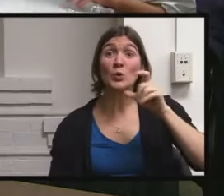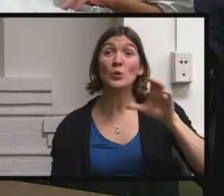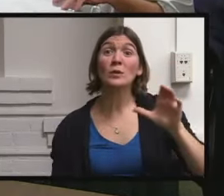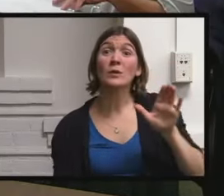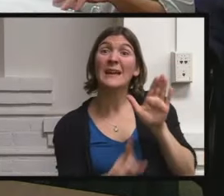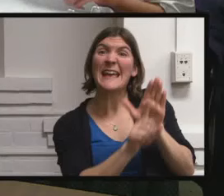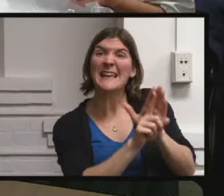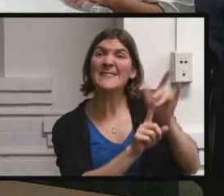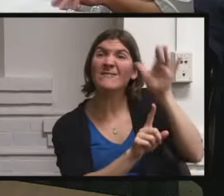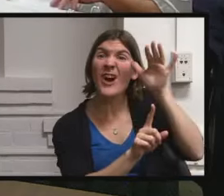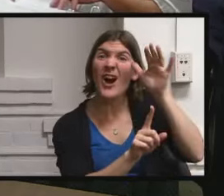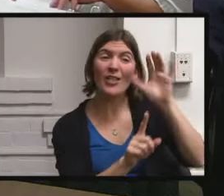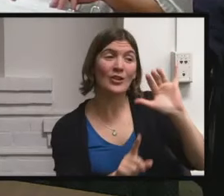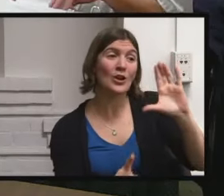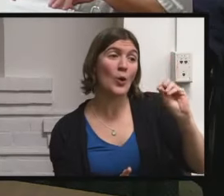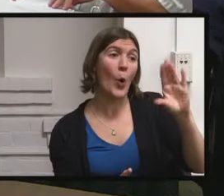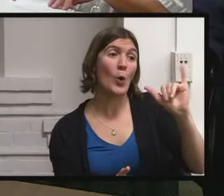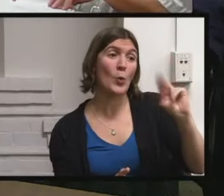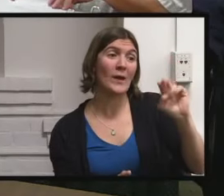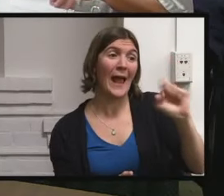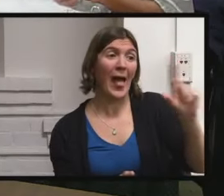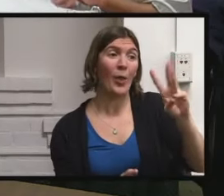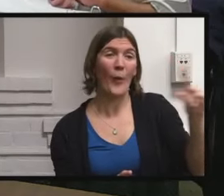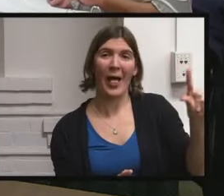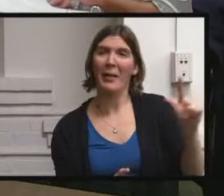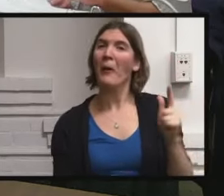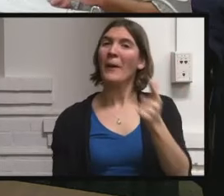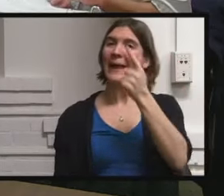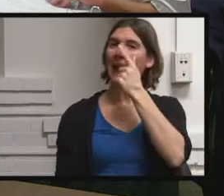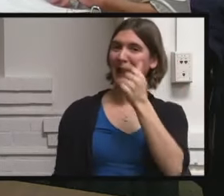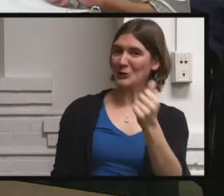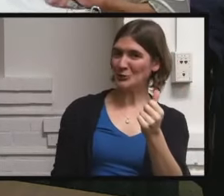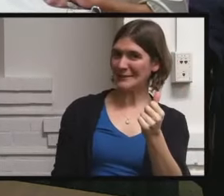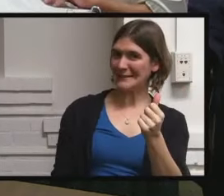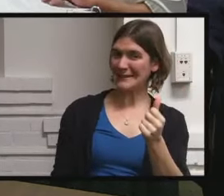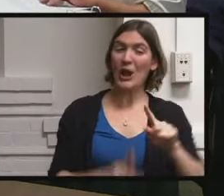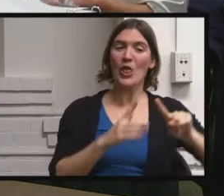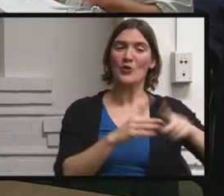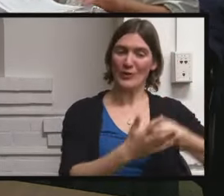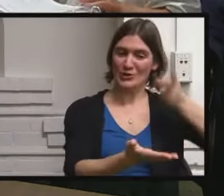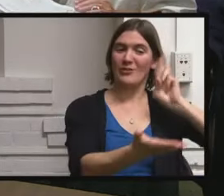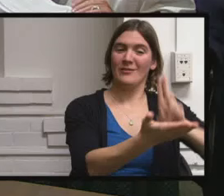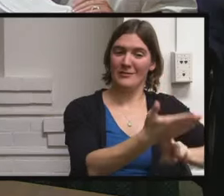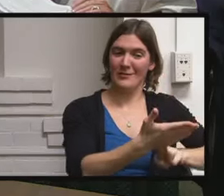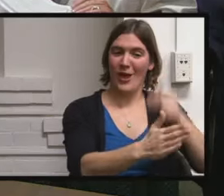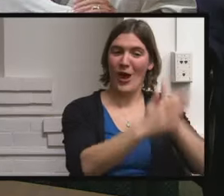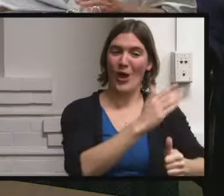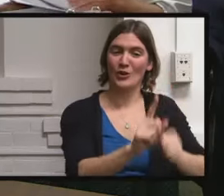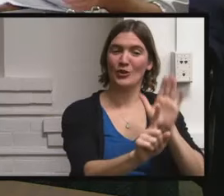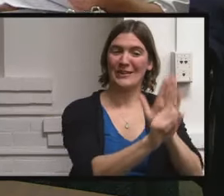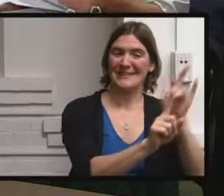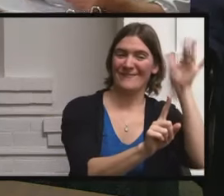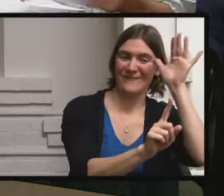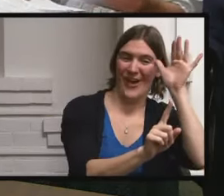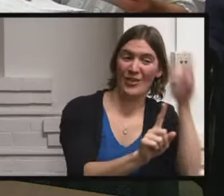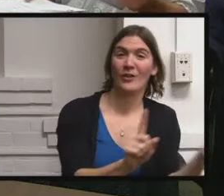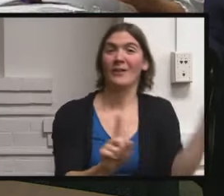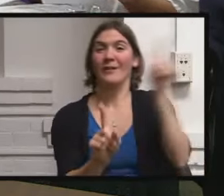L.L. So I just thought that was the original agreement with the original agreement. For the park.